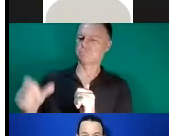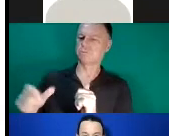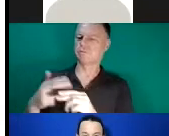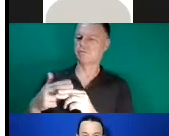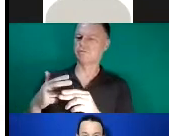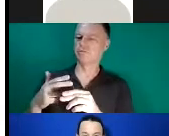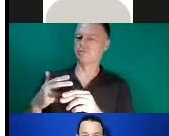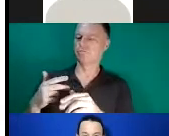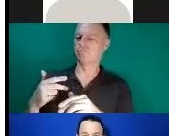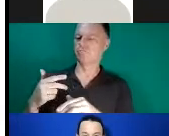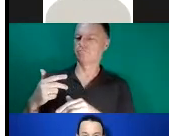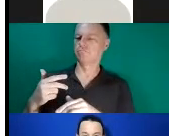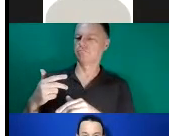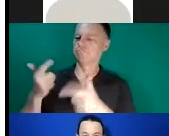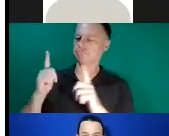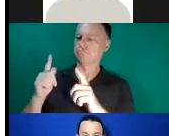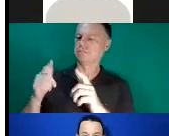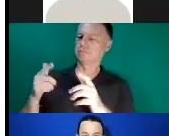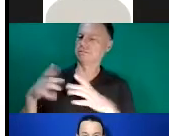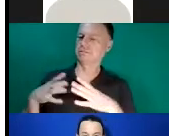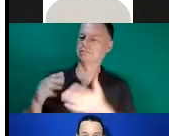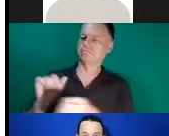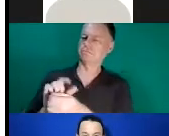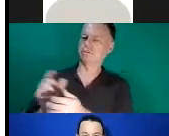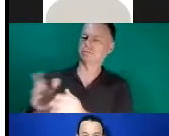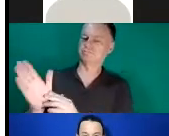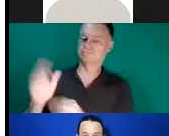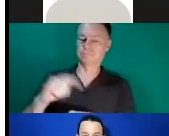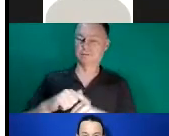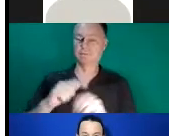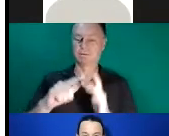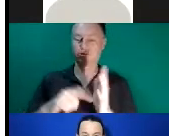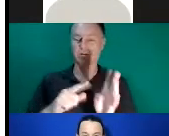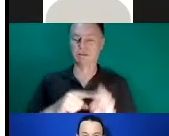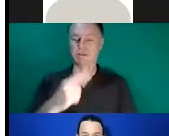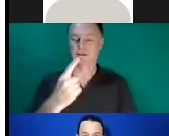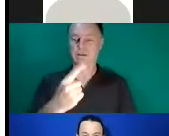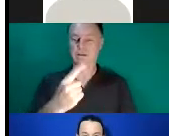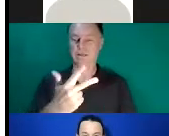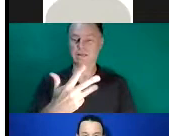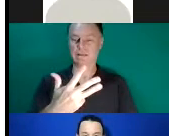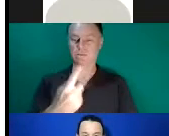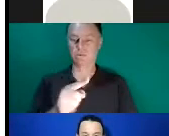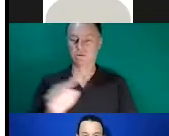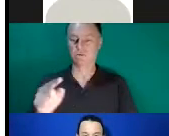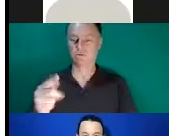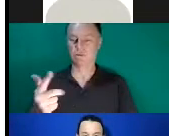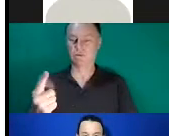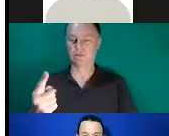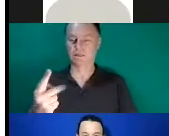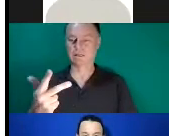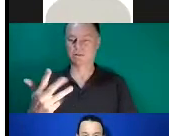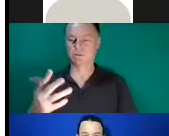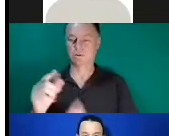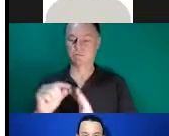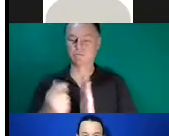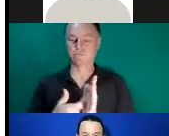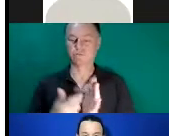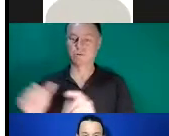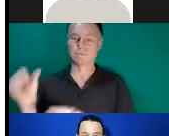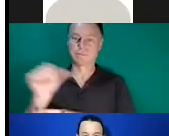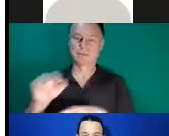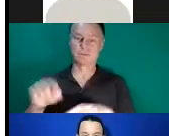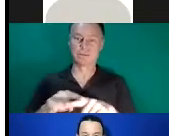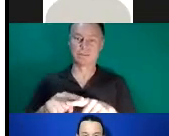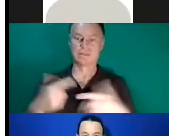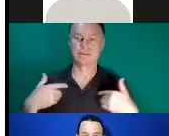Between his release in July 1891 and July 1892, Cream returned to England, settling